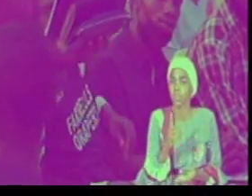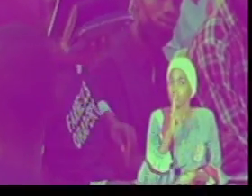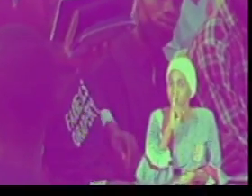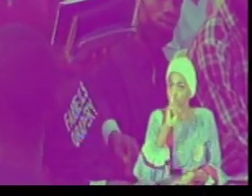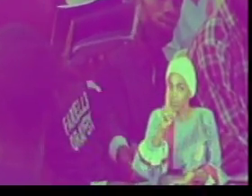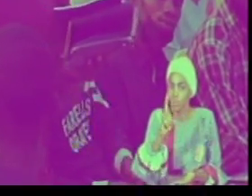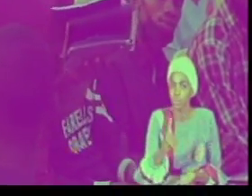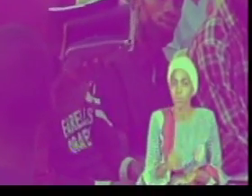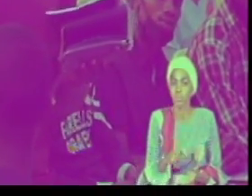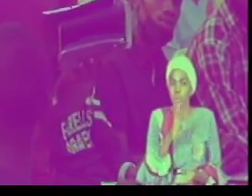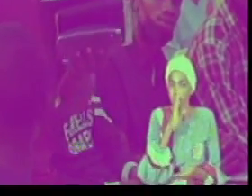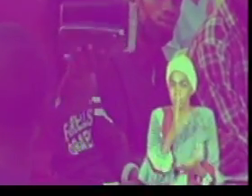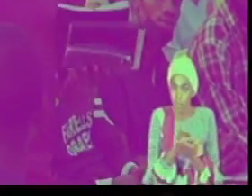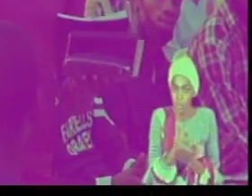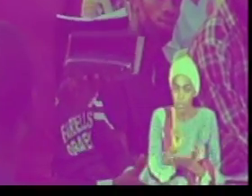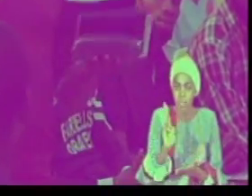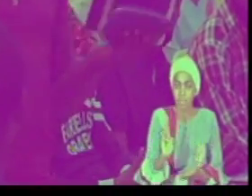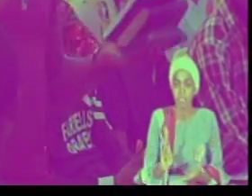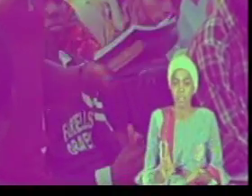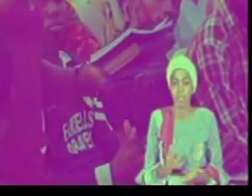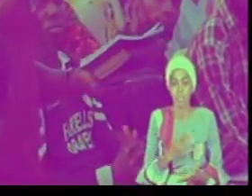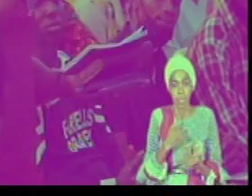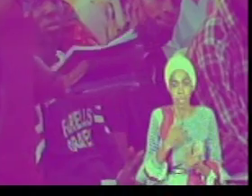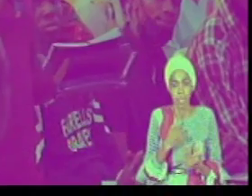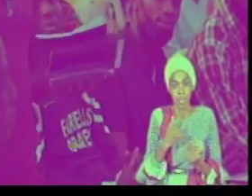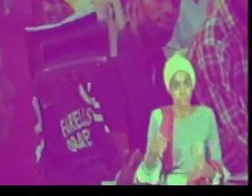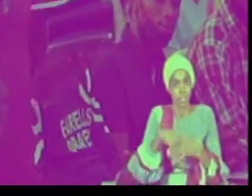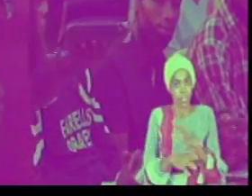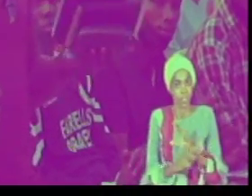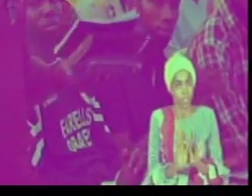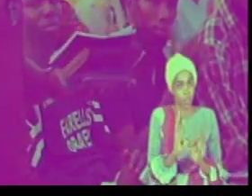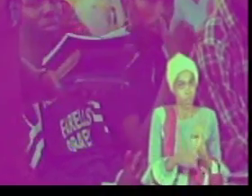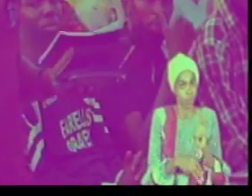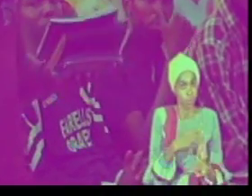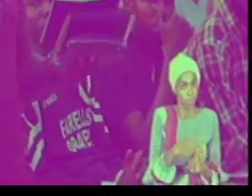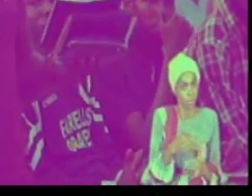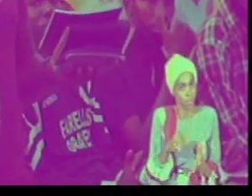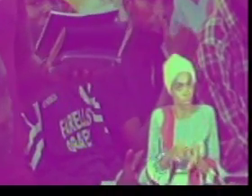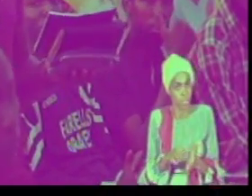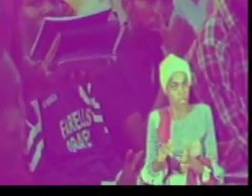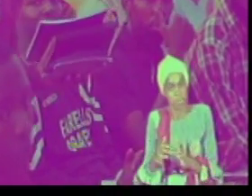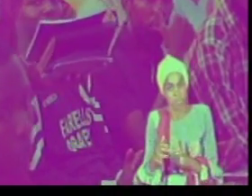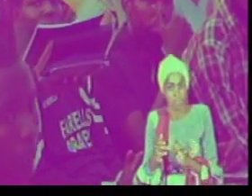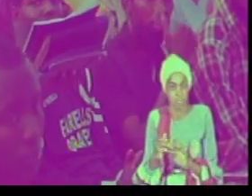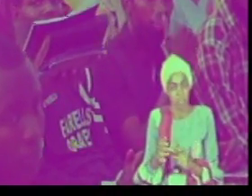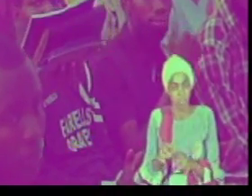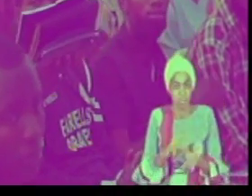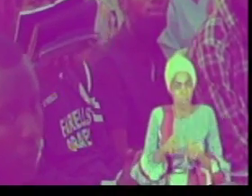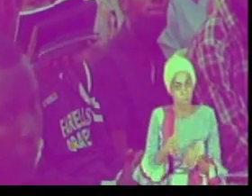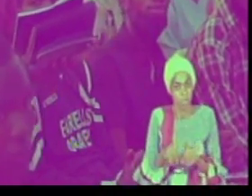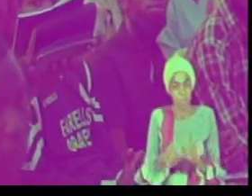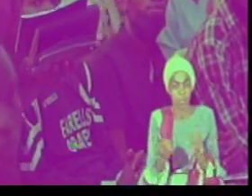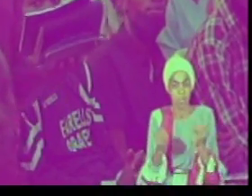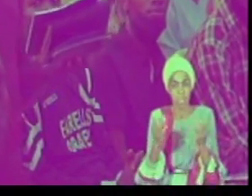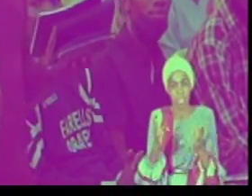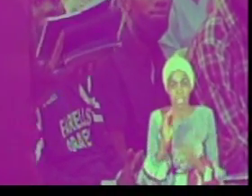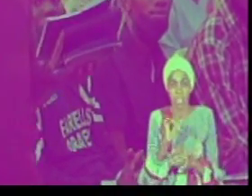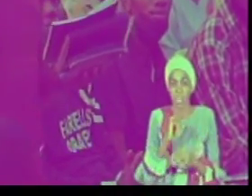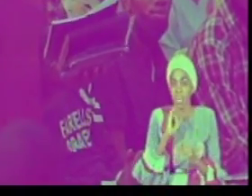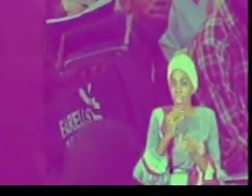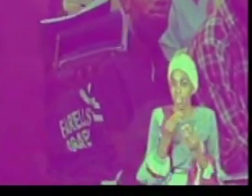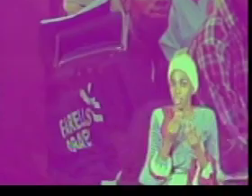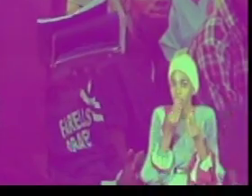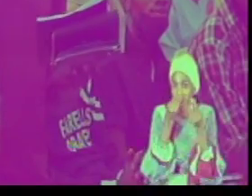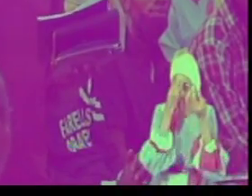and real. Now, in a world of cybersecurity, so many informations out online, is it very ideal